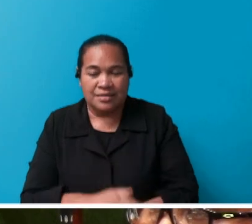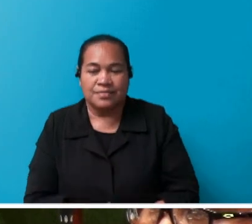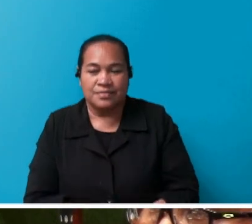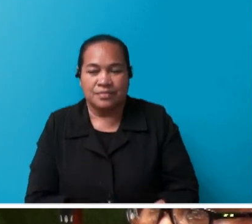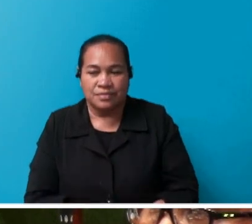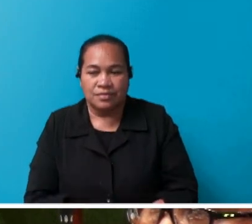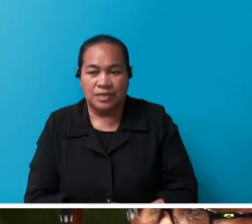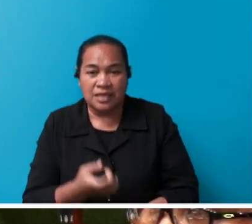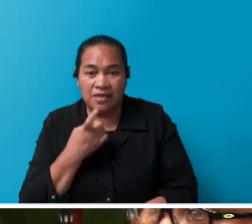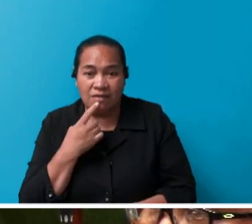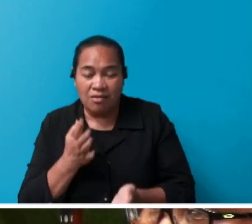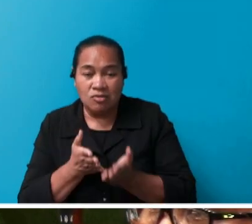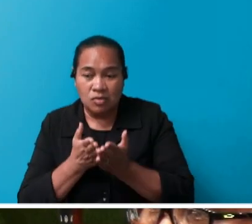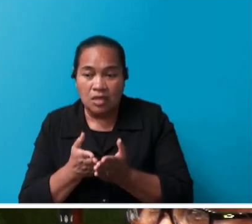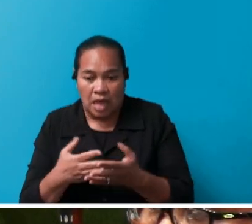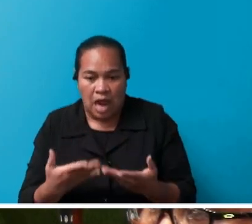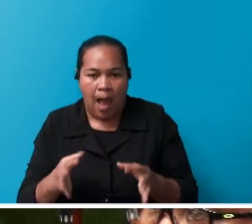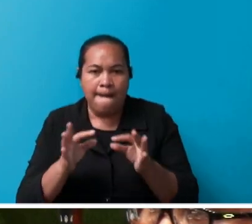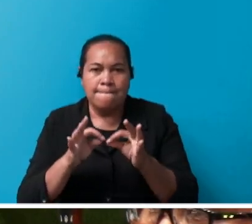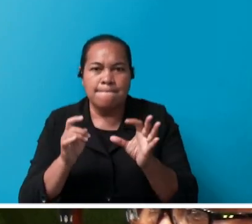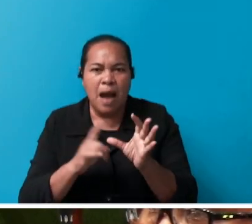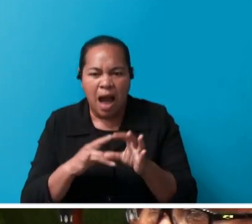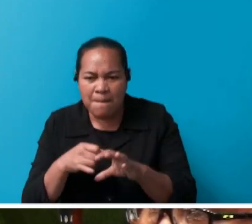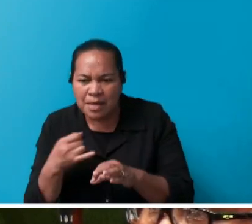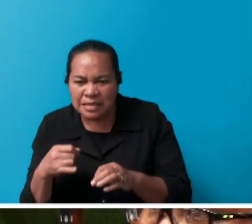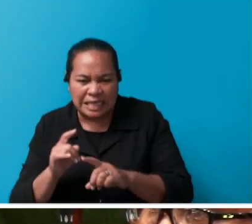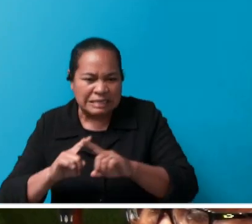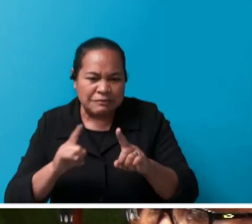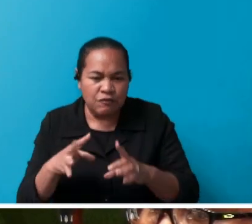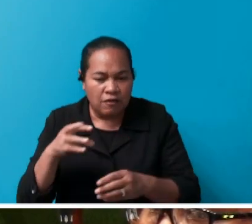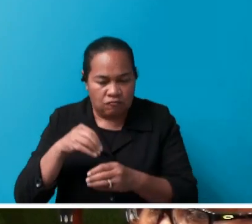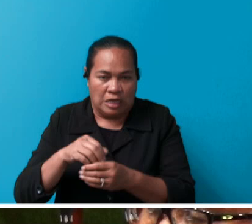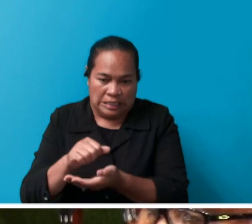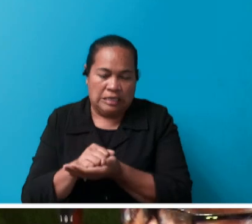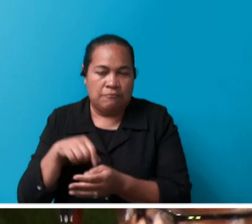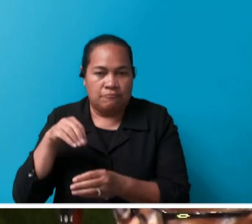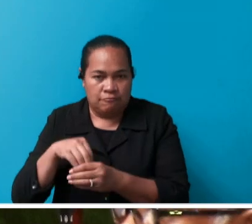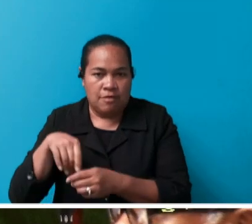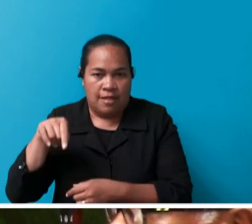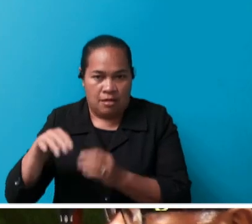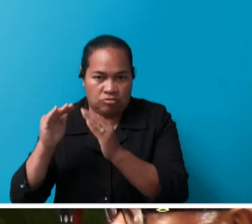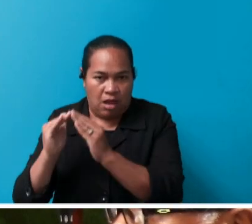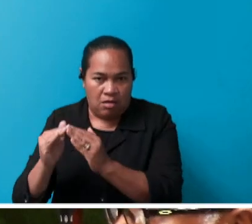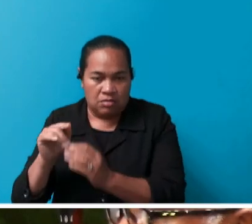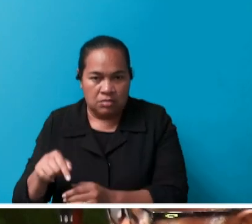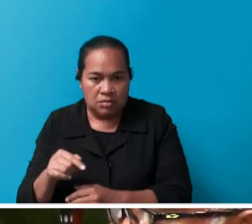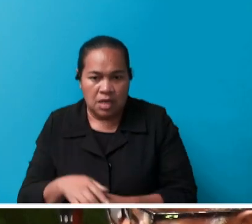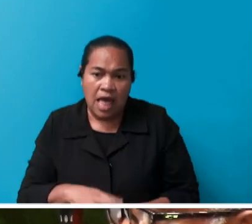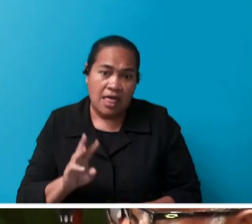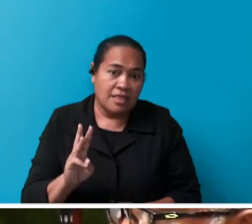housed the biomedical equipment and consumable for the Central Division. Later this month, the warehouse Tolu, which